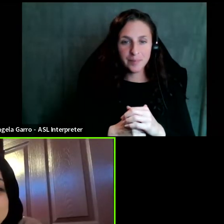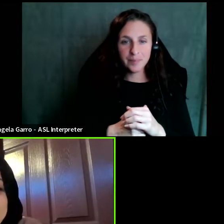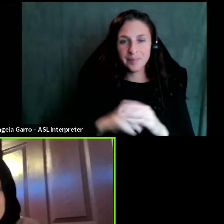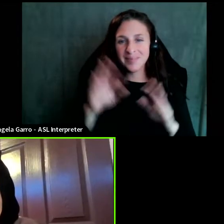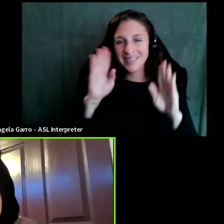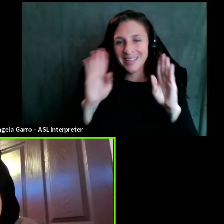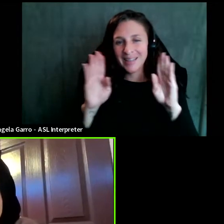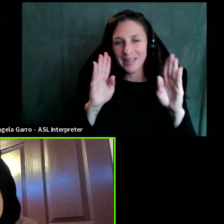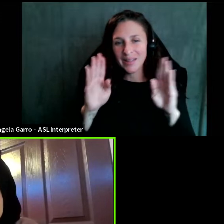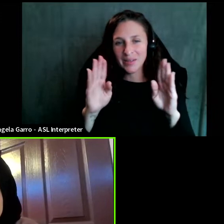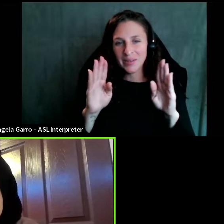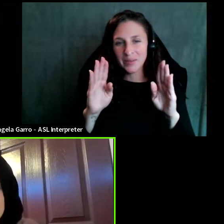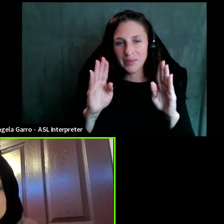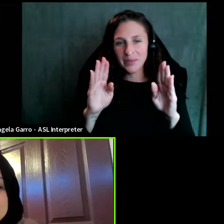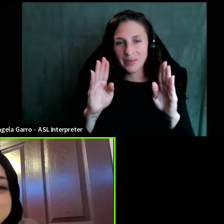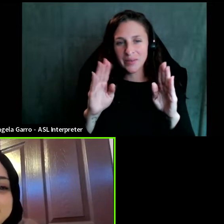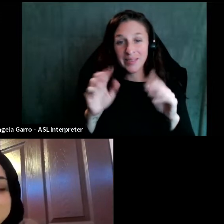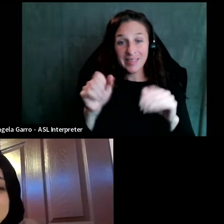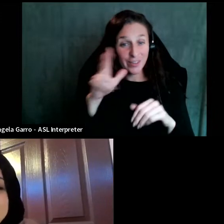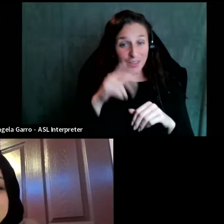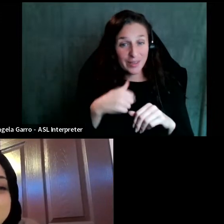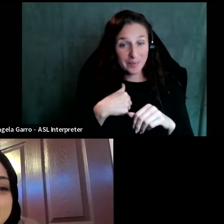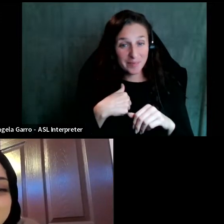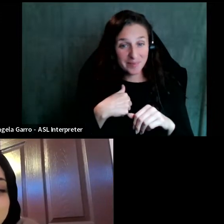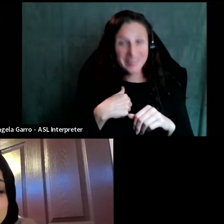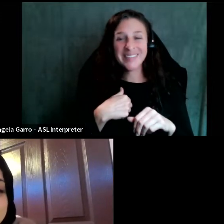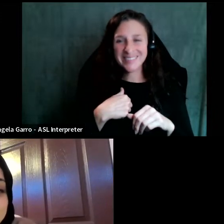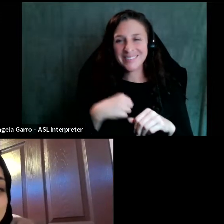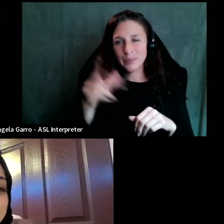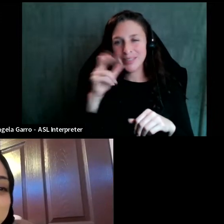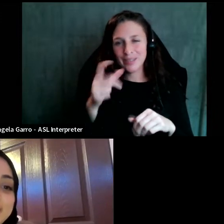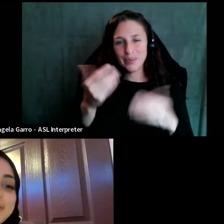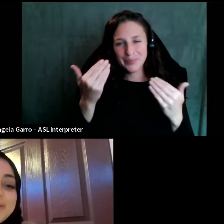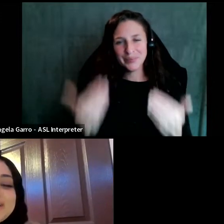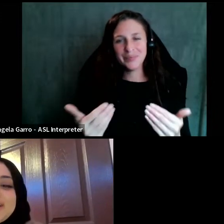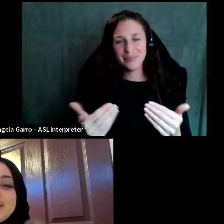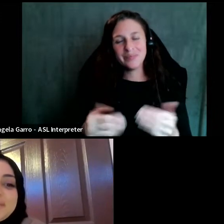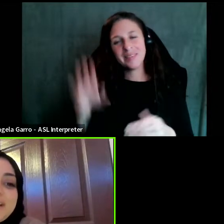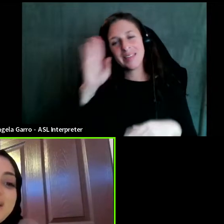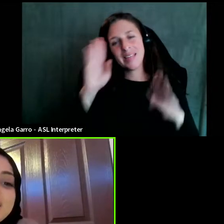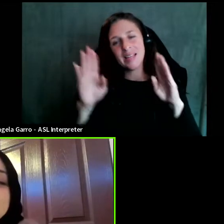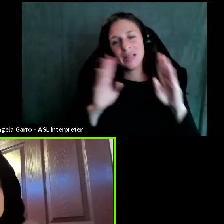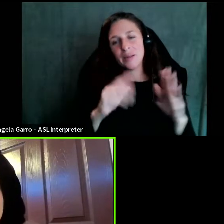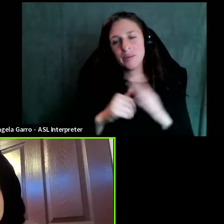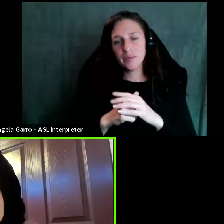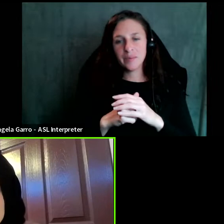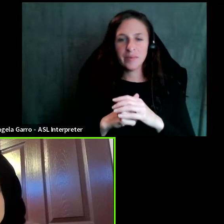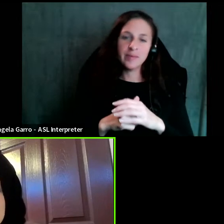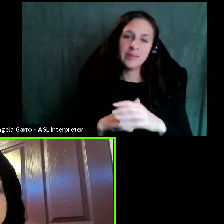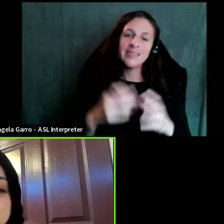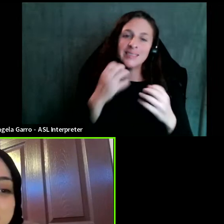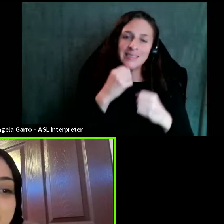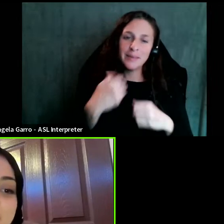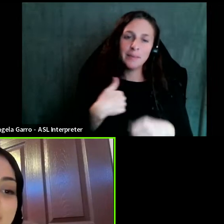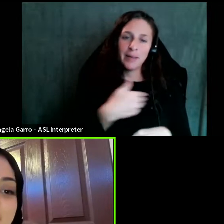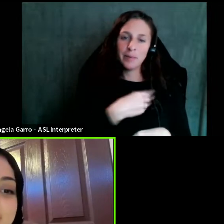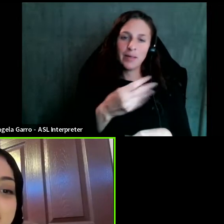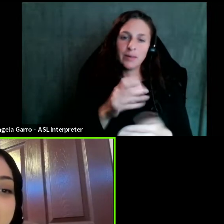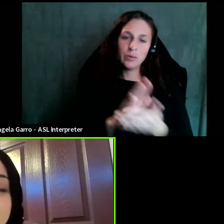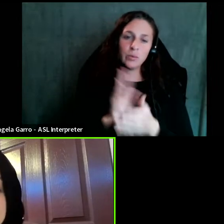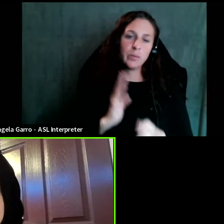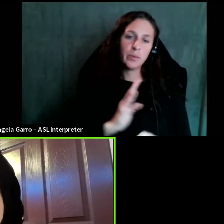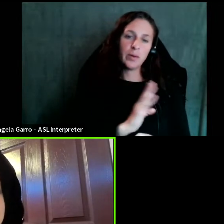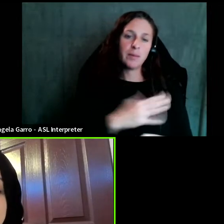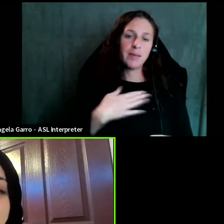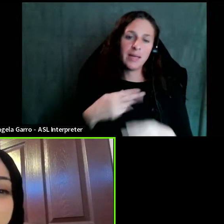Hello. Hi, Rena. Can you hear me? Yeah, we can hear you. Go for it. Awesome. All right. Hello. Dear members and school board, My name